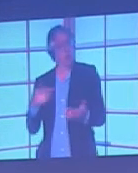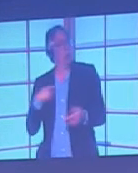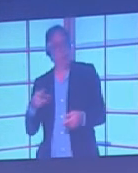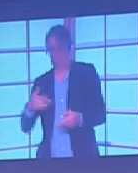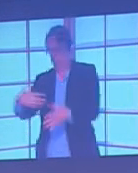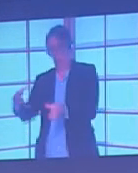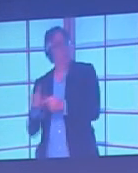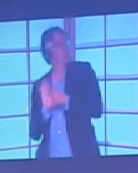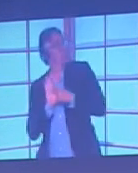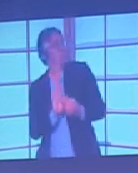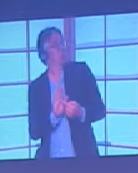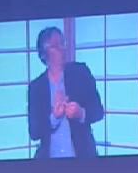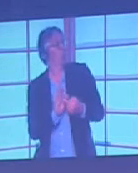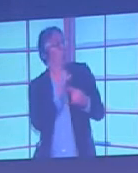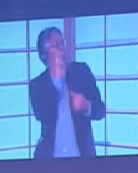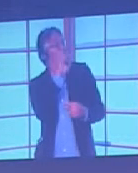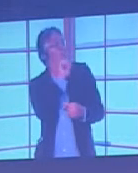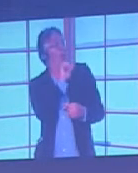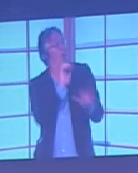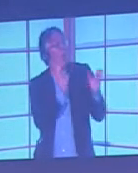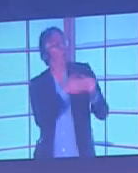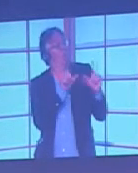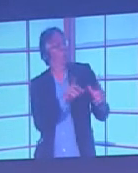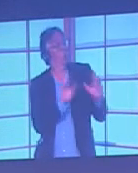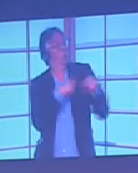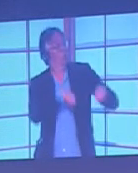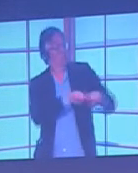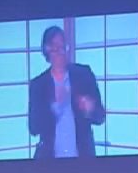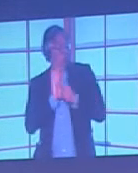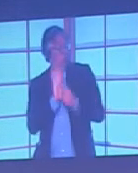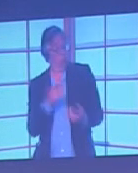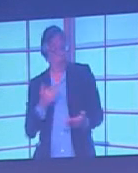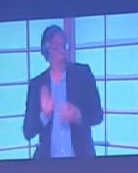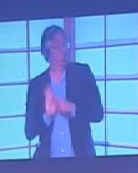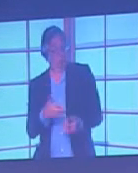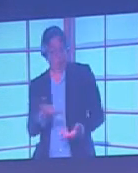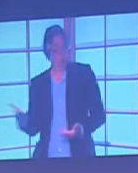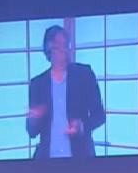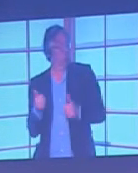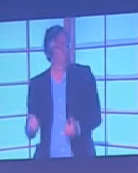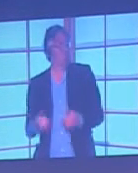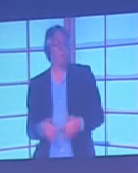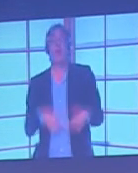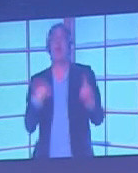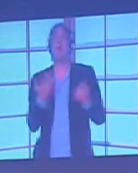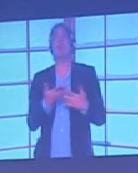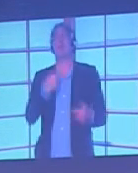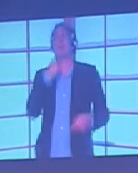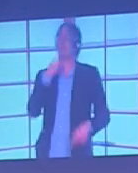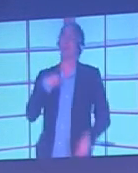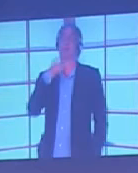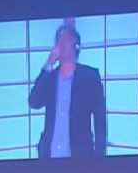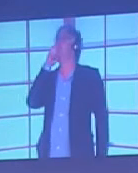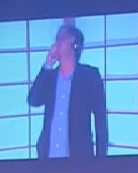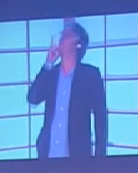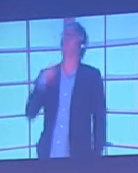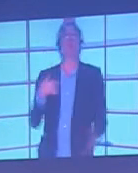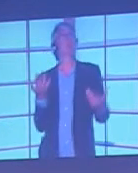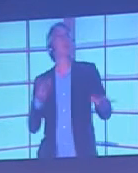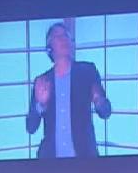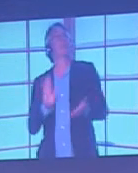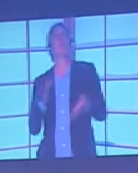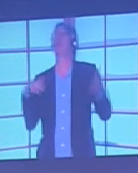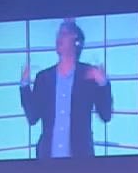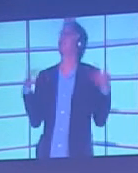Licensing Committee that this works. So for those countries, we mustn't be smug that we've done it, because we haven't. It's always a work